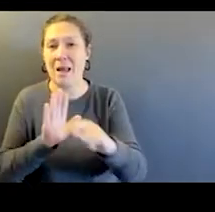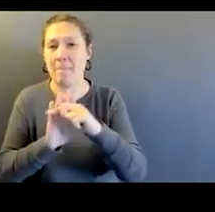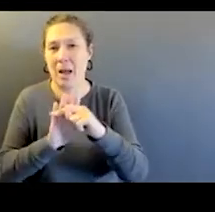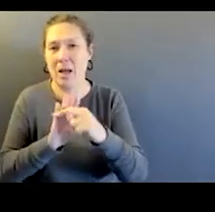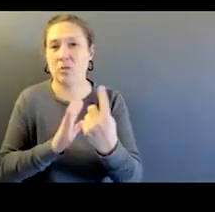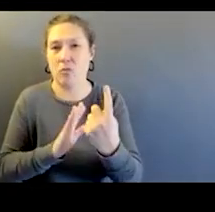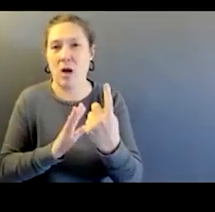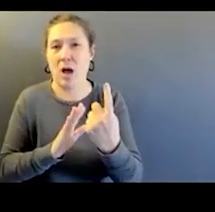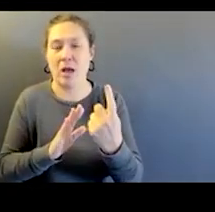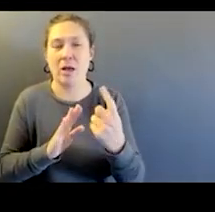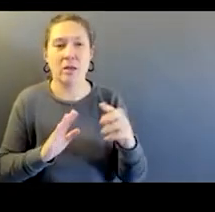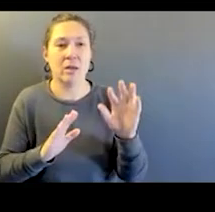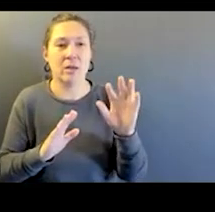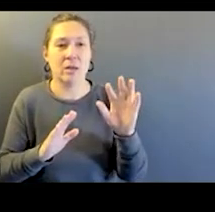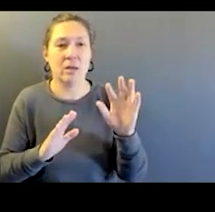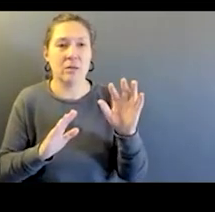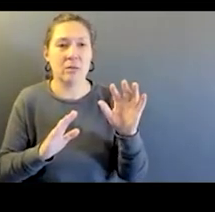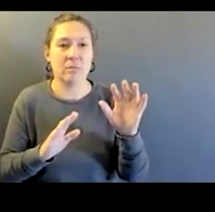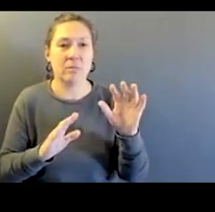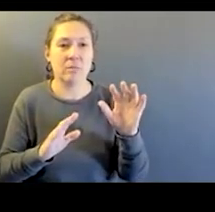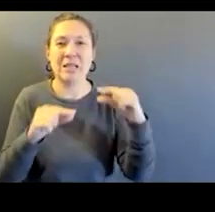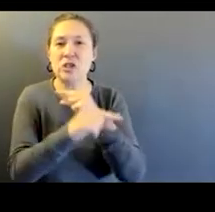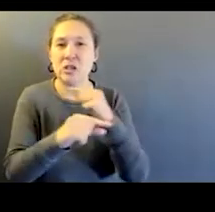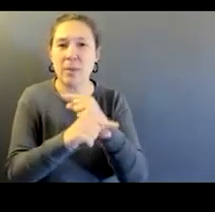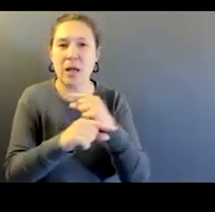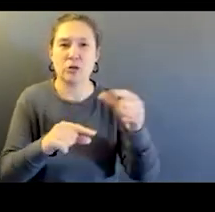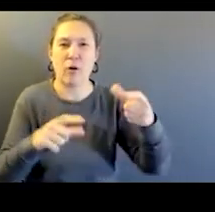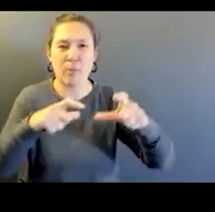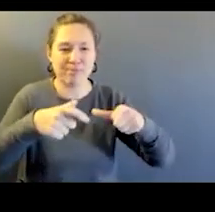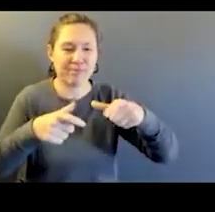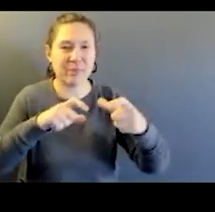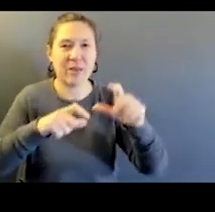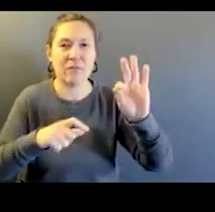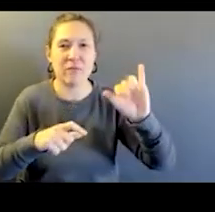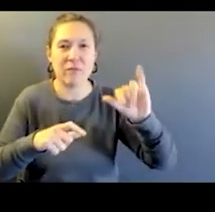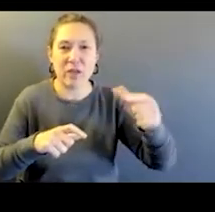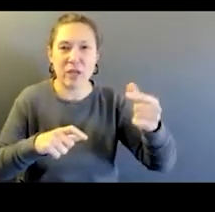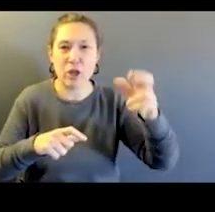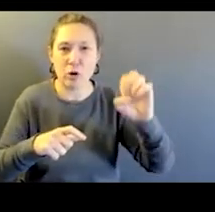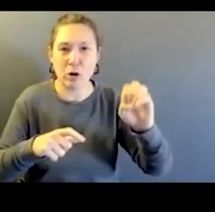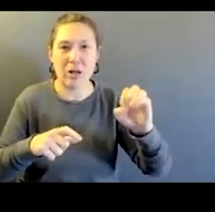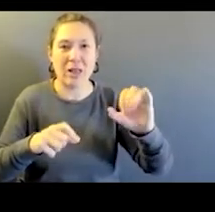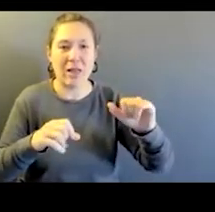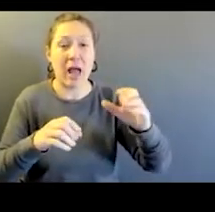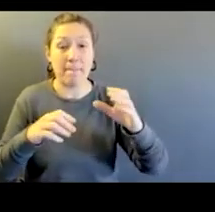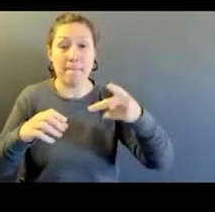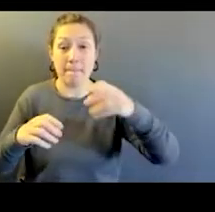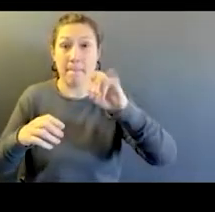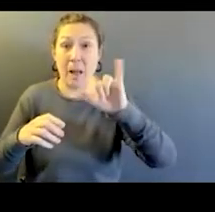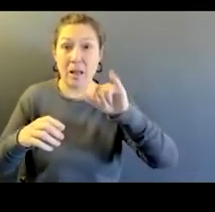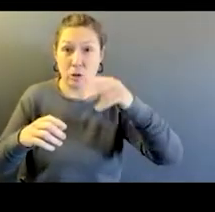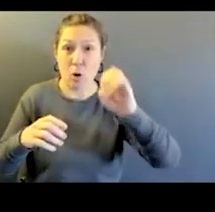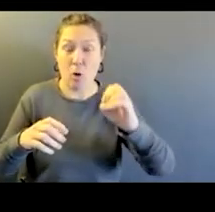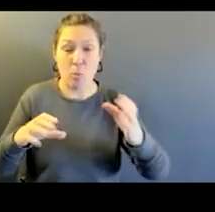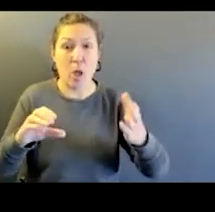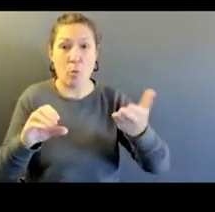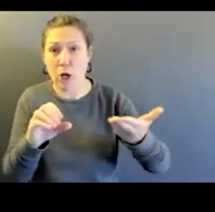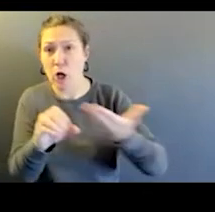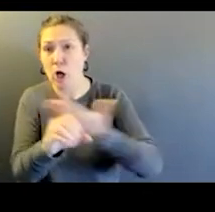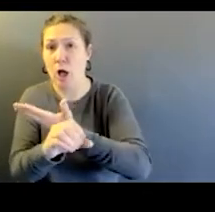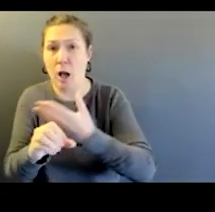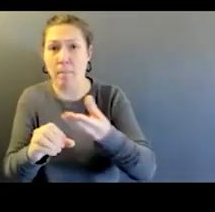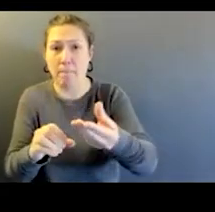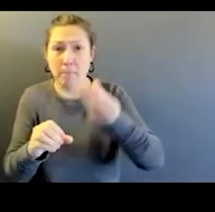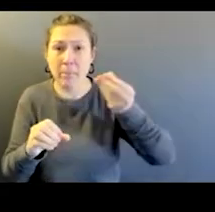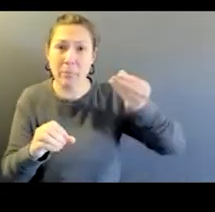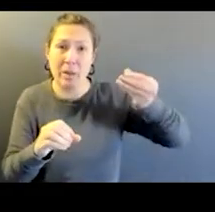figure, geometrical entity that cuts a part of the polytope, a part of the polytope which is useless because it doesn't